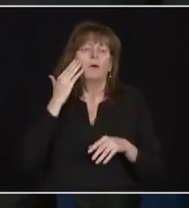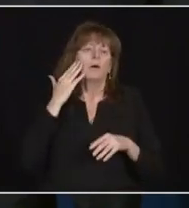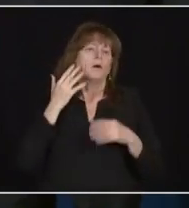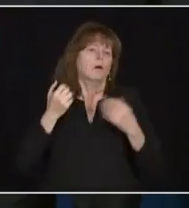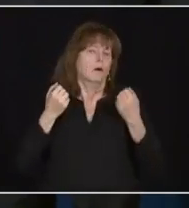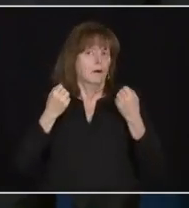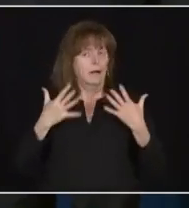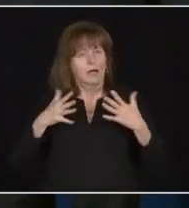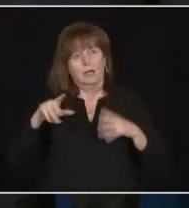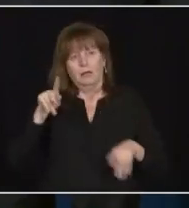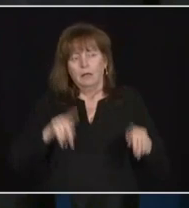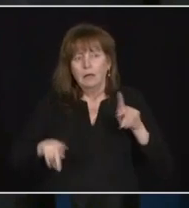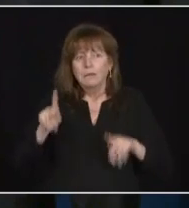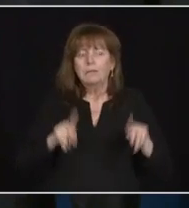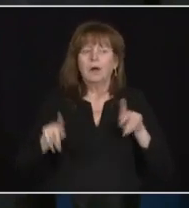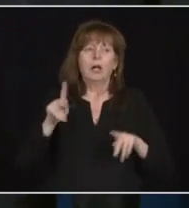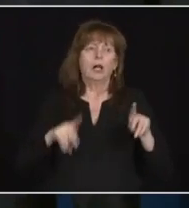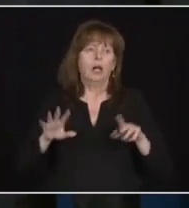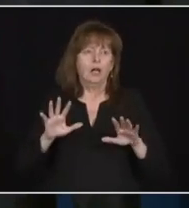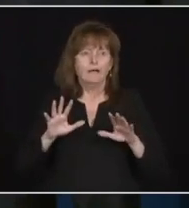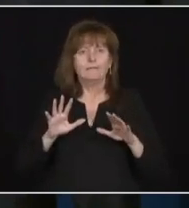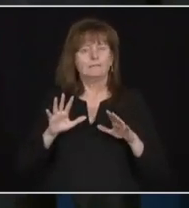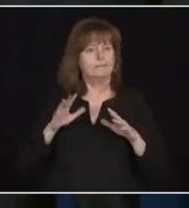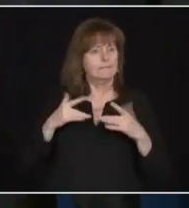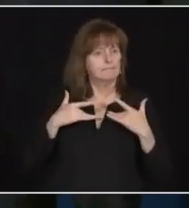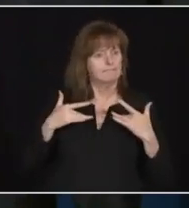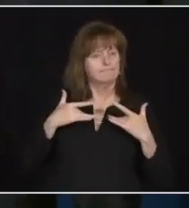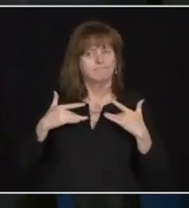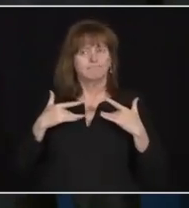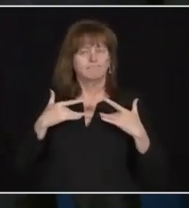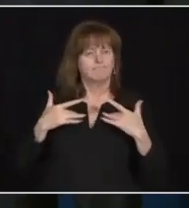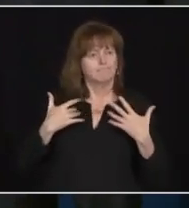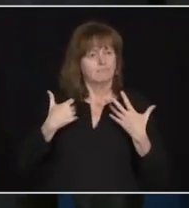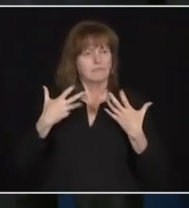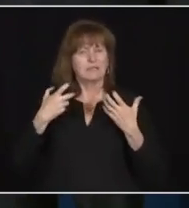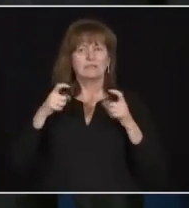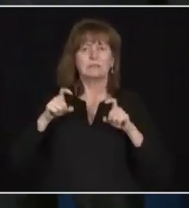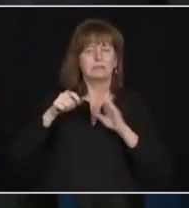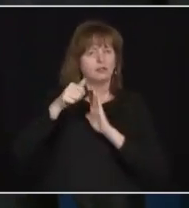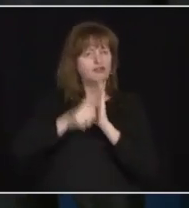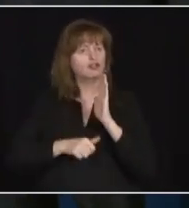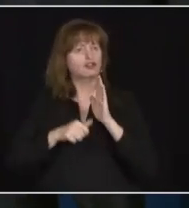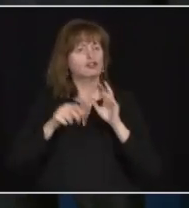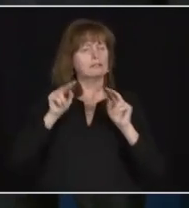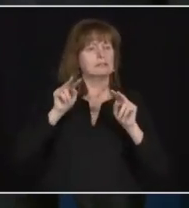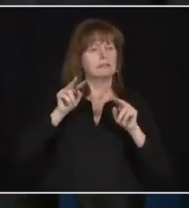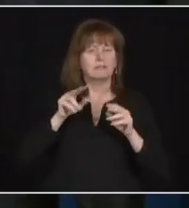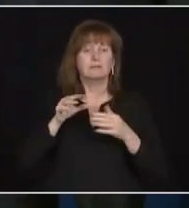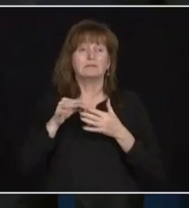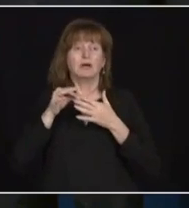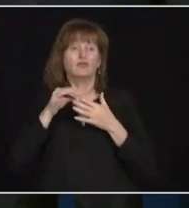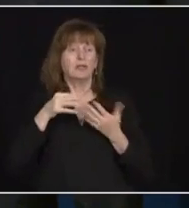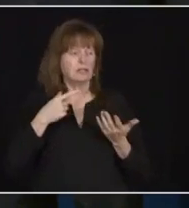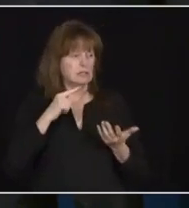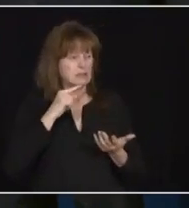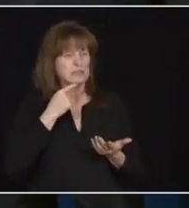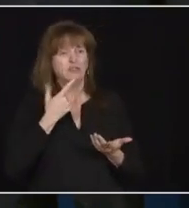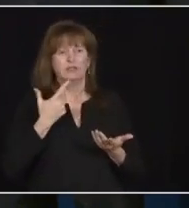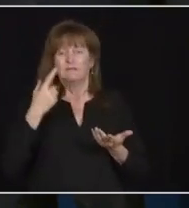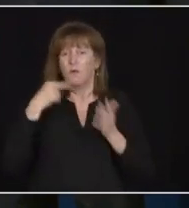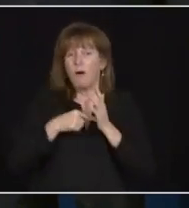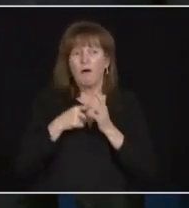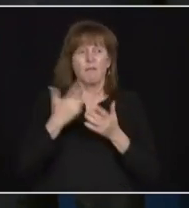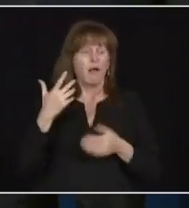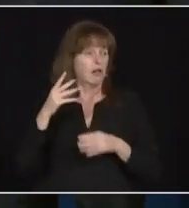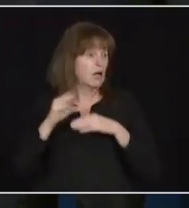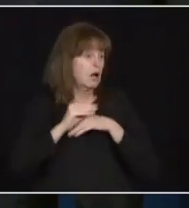are very anxious about having their surgery, particularly for serious issues like cancer and cardiac issues. So we